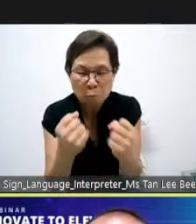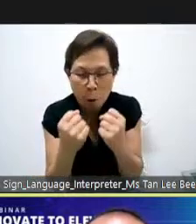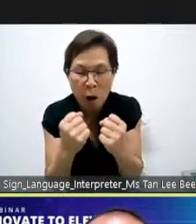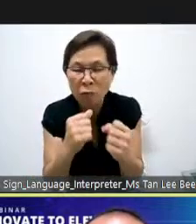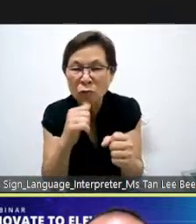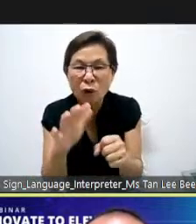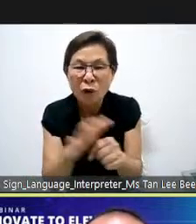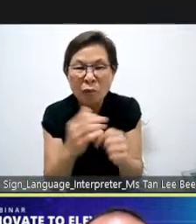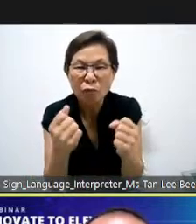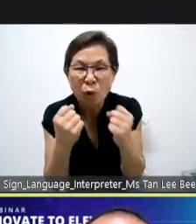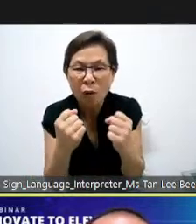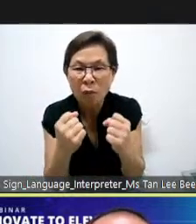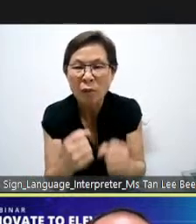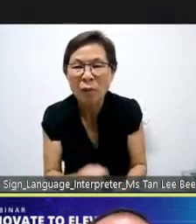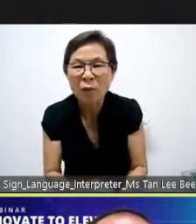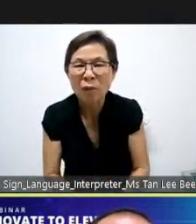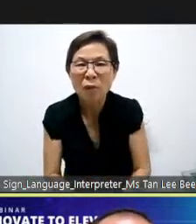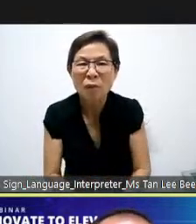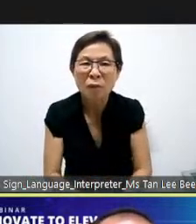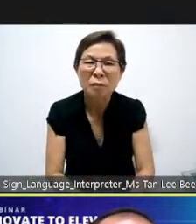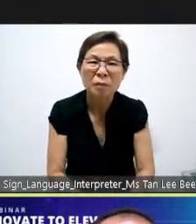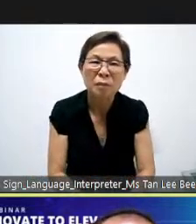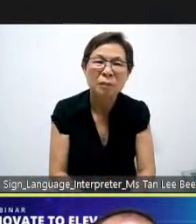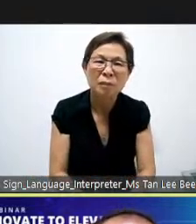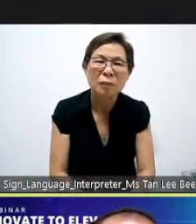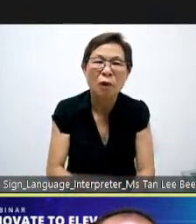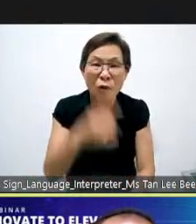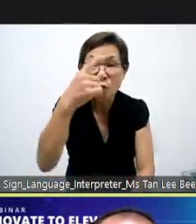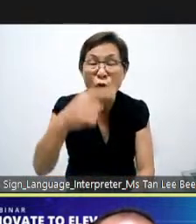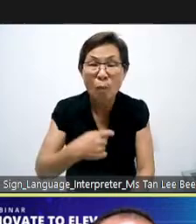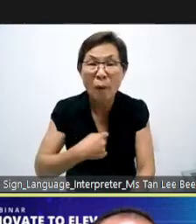There will be a lack of stability. For my